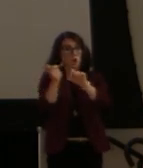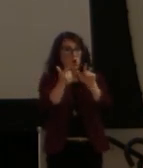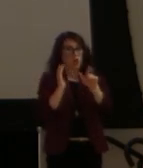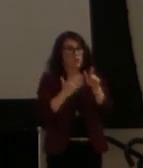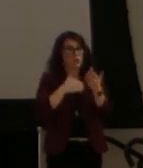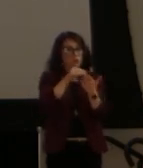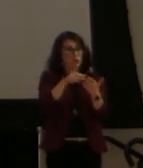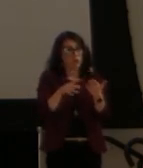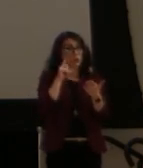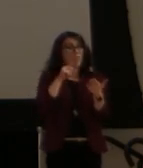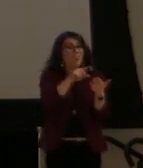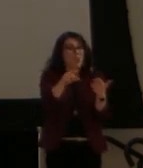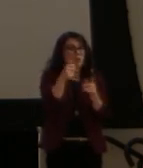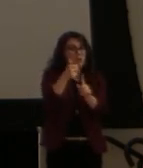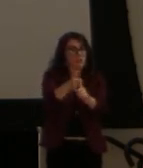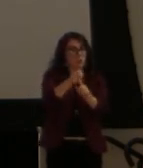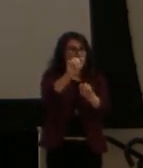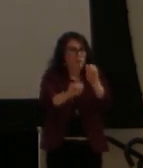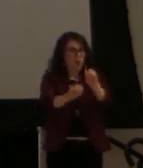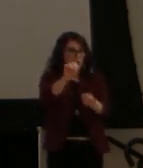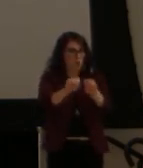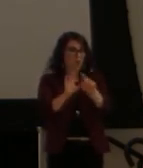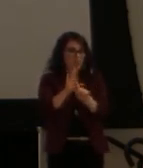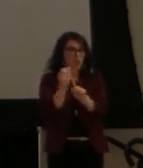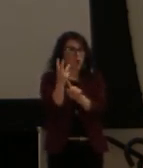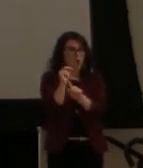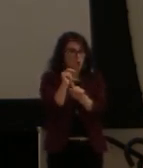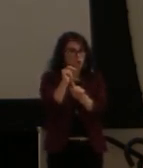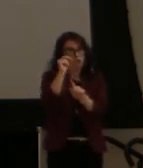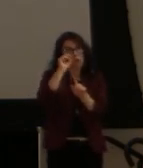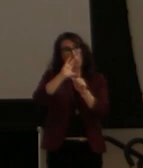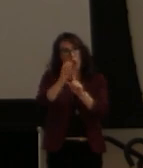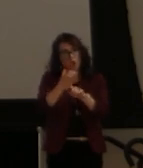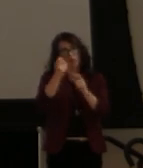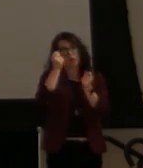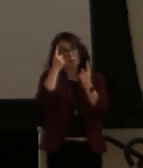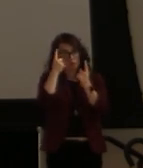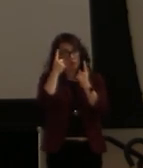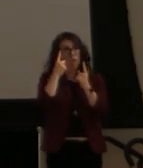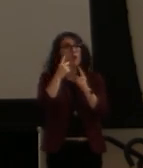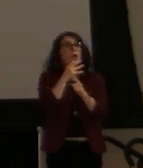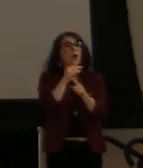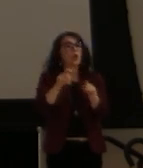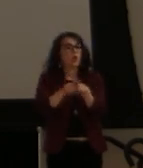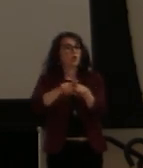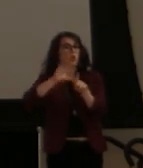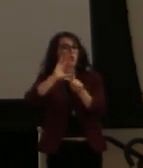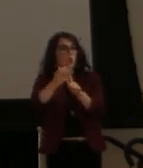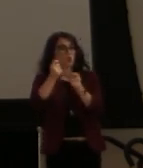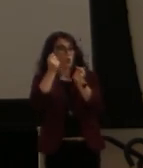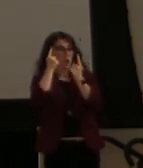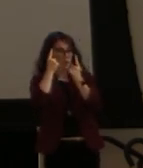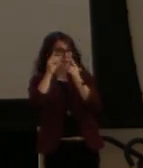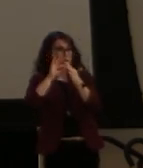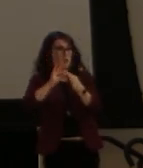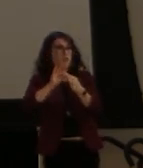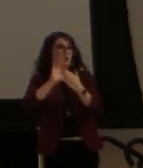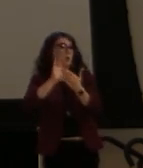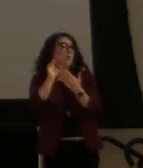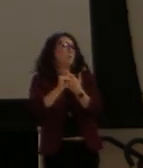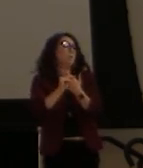to self-evaluate their own cultural competency and the cultural competency of the